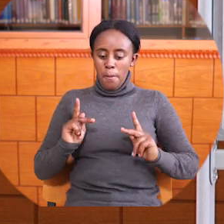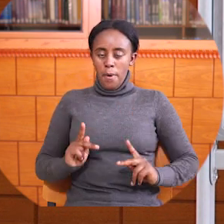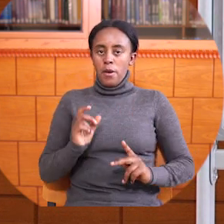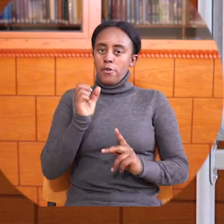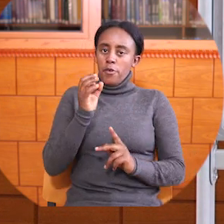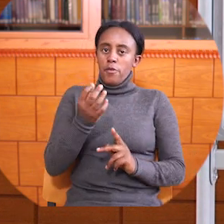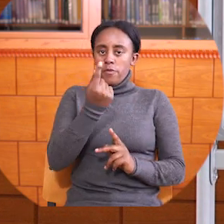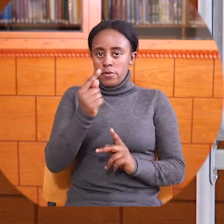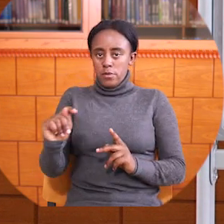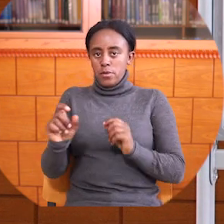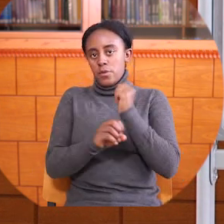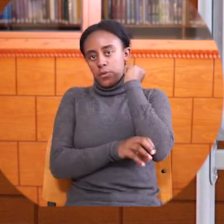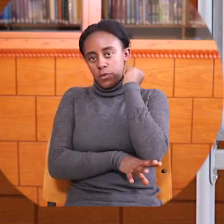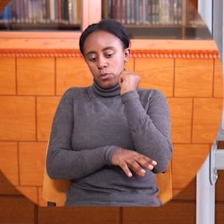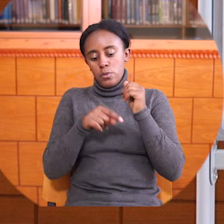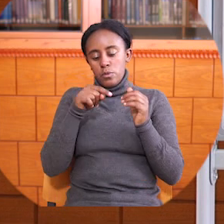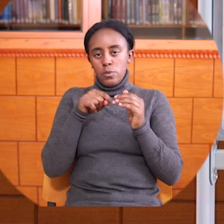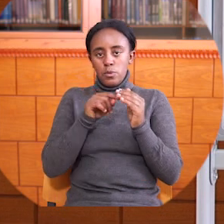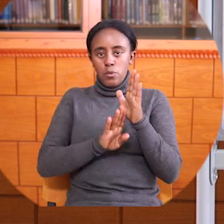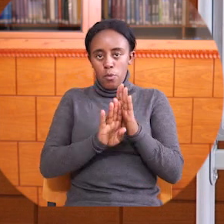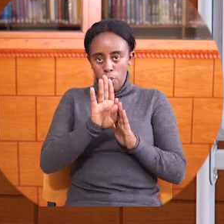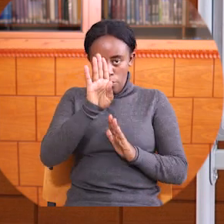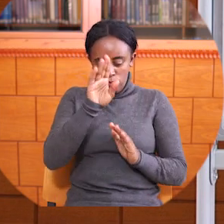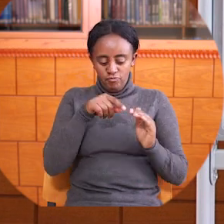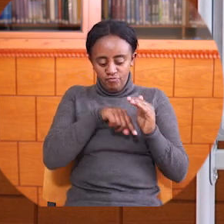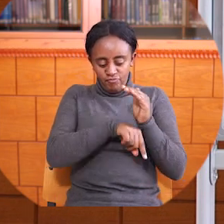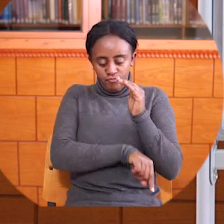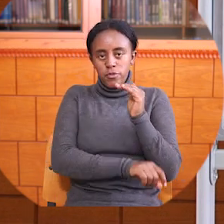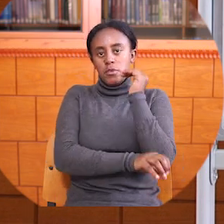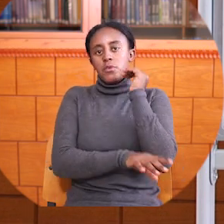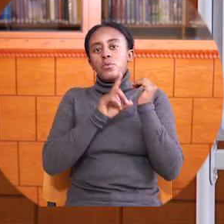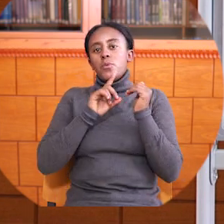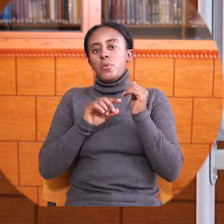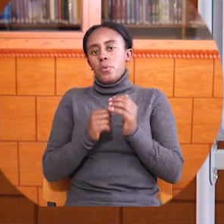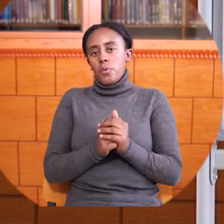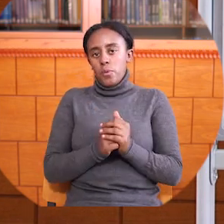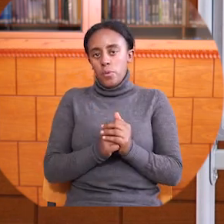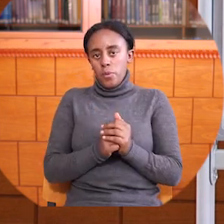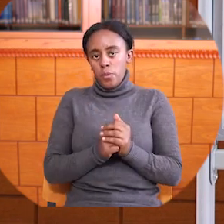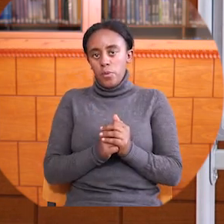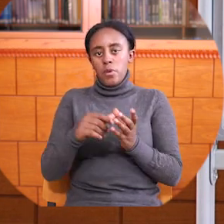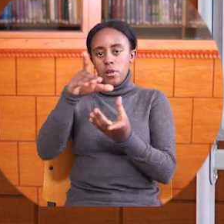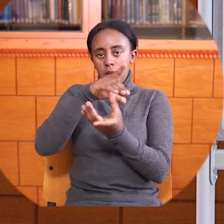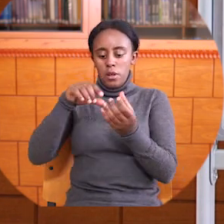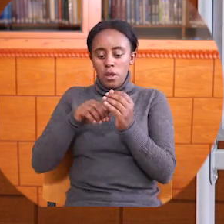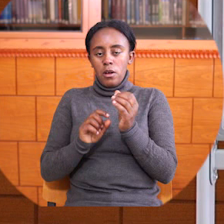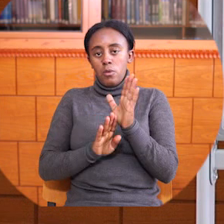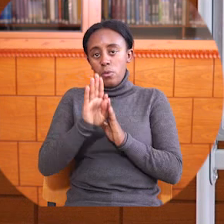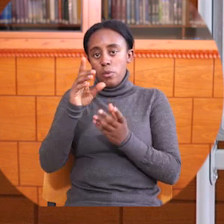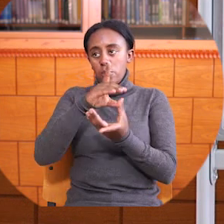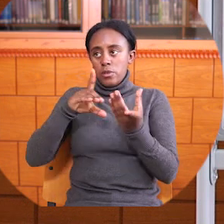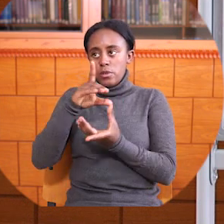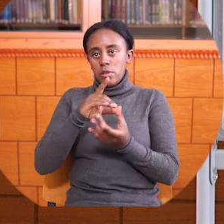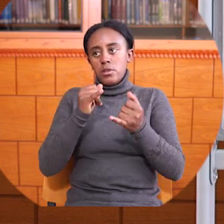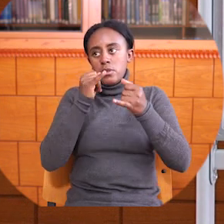which is grow downward to the soil. It is known as a grown region of a root. And